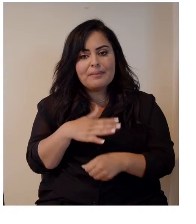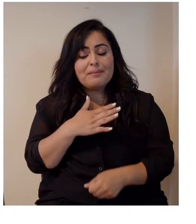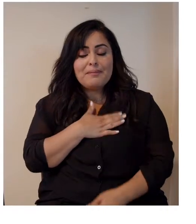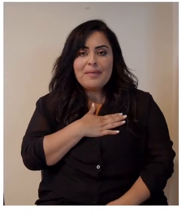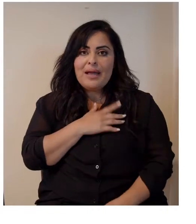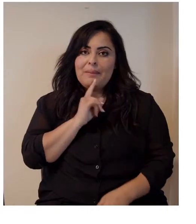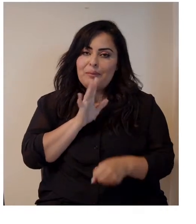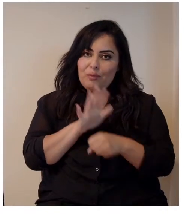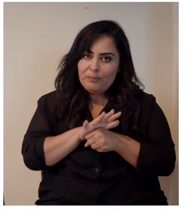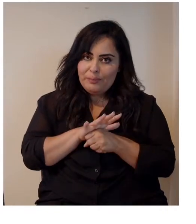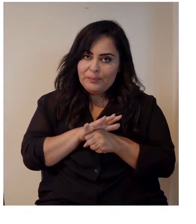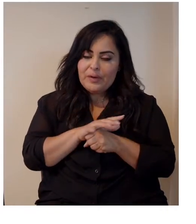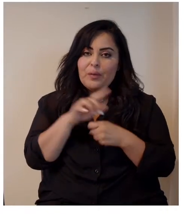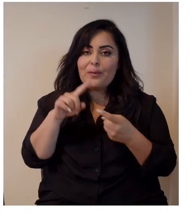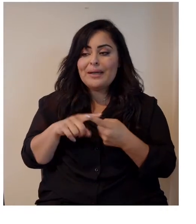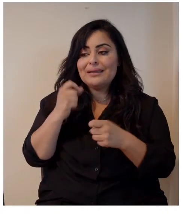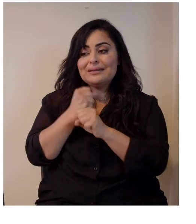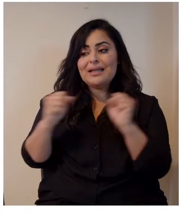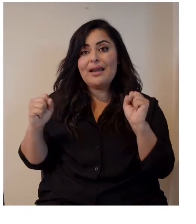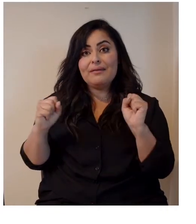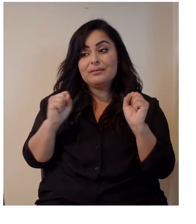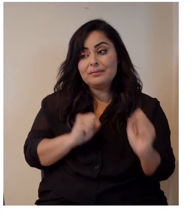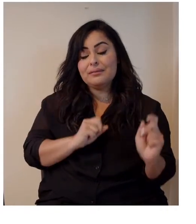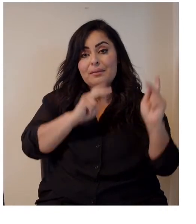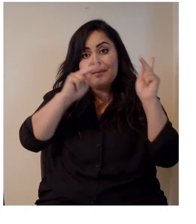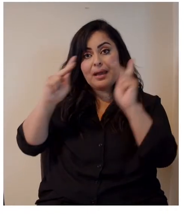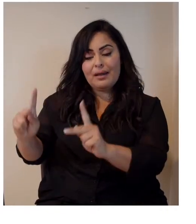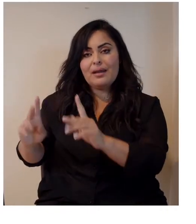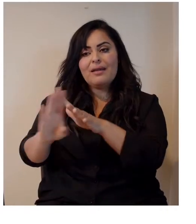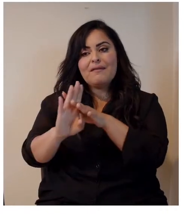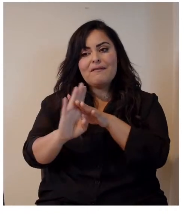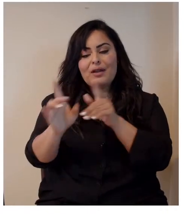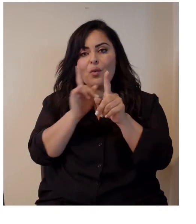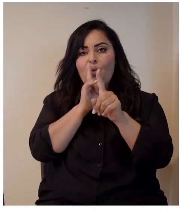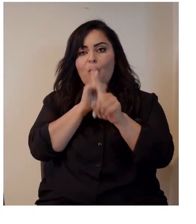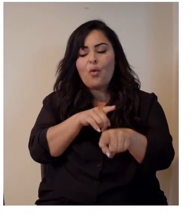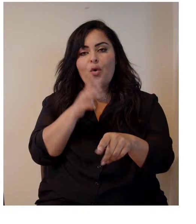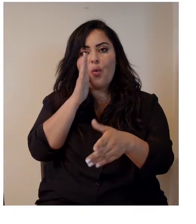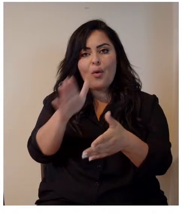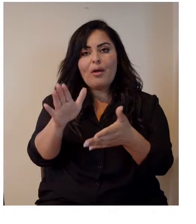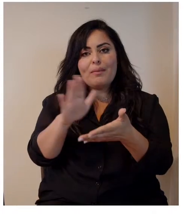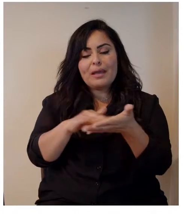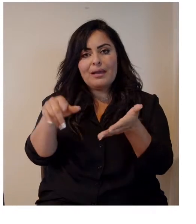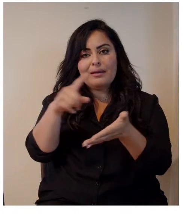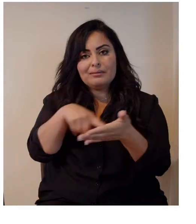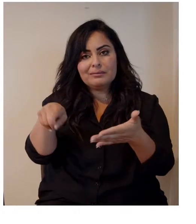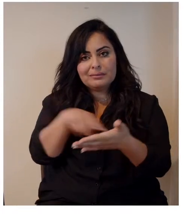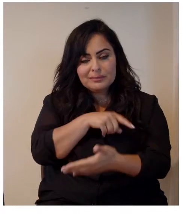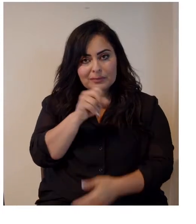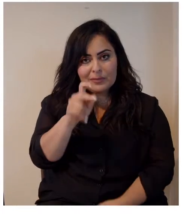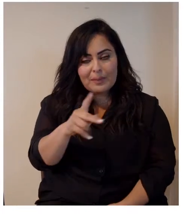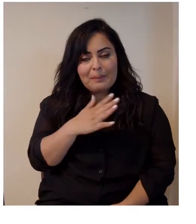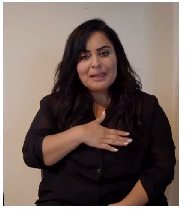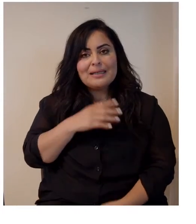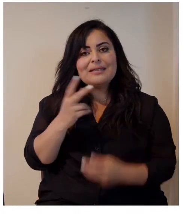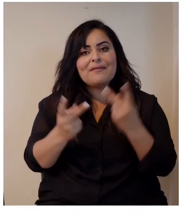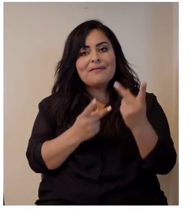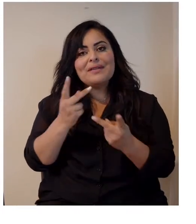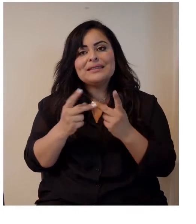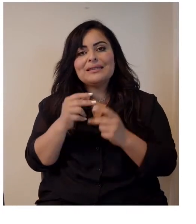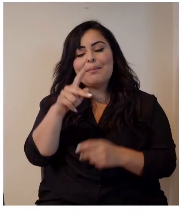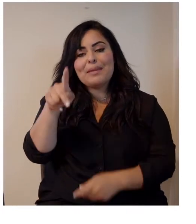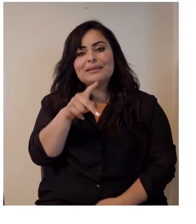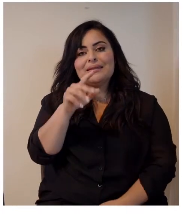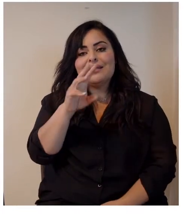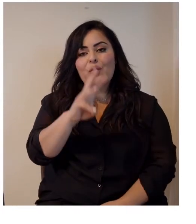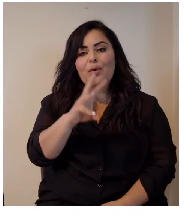commitment that as soon as it is safe to do so, evacuation orders will be lifted. Please visit the City of Pasadena website to view